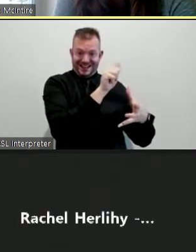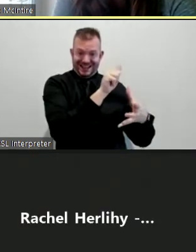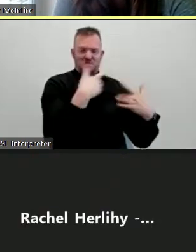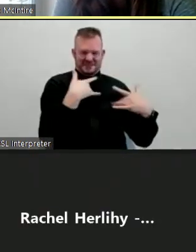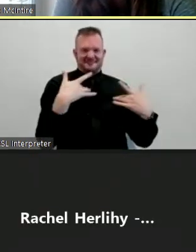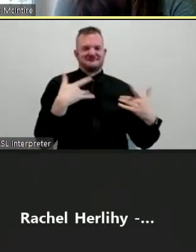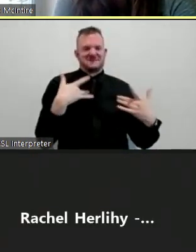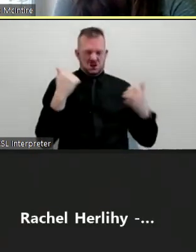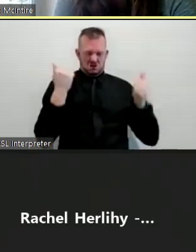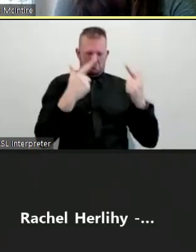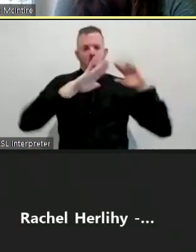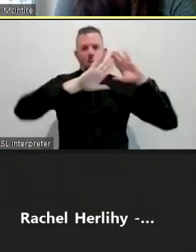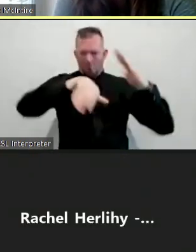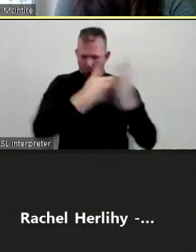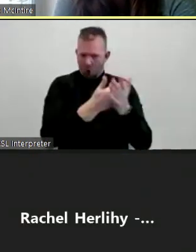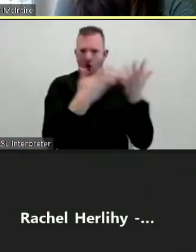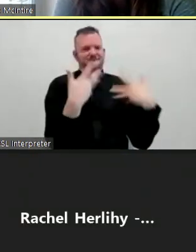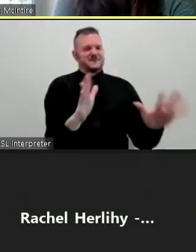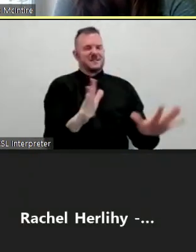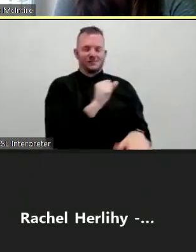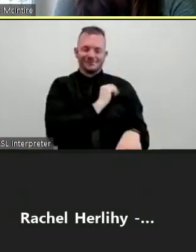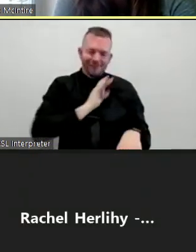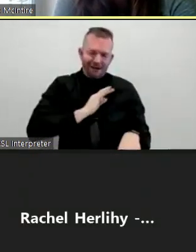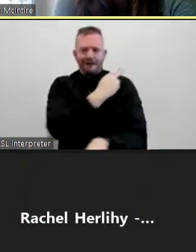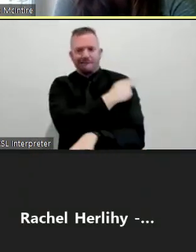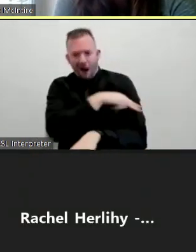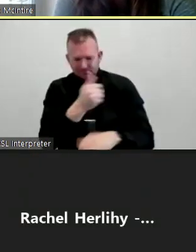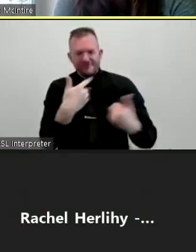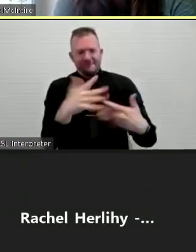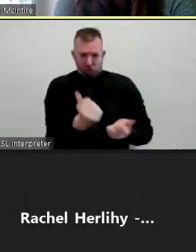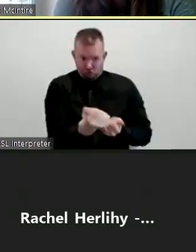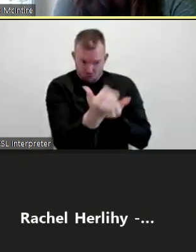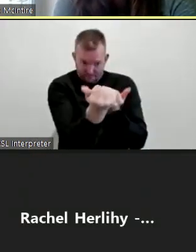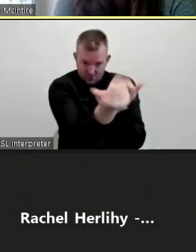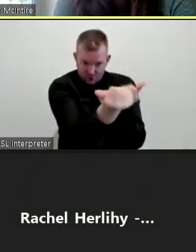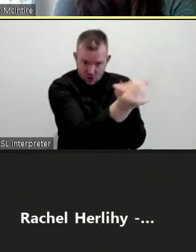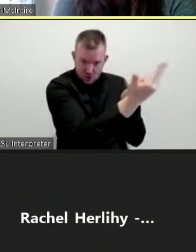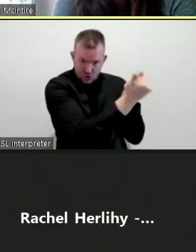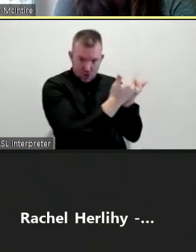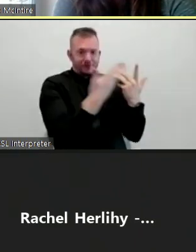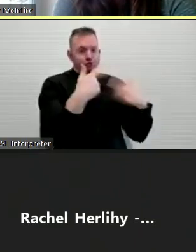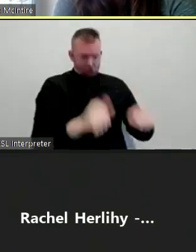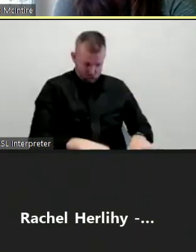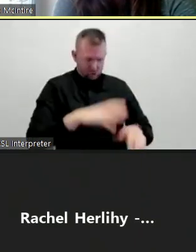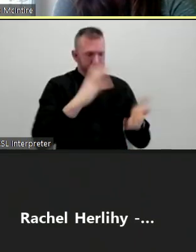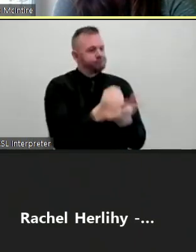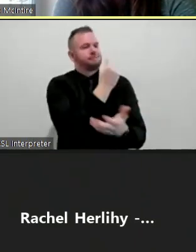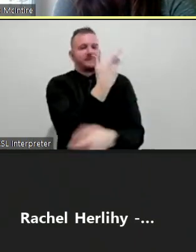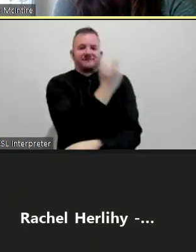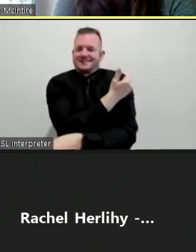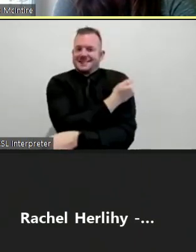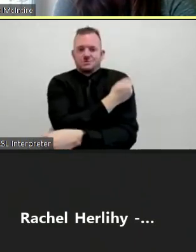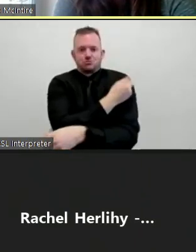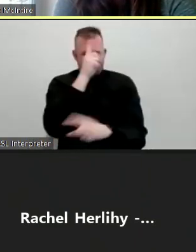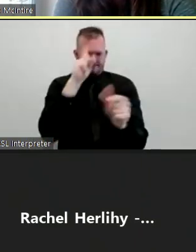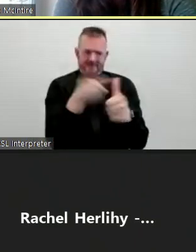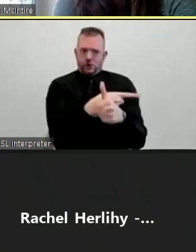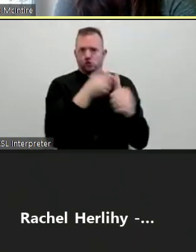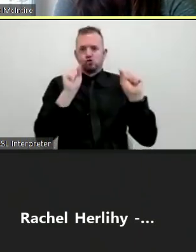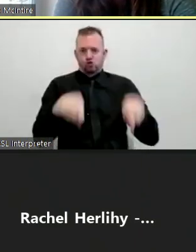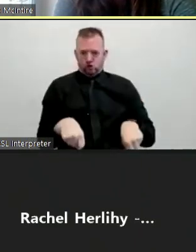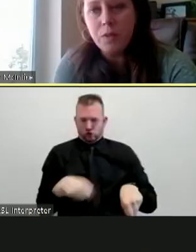offered a vaccine dose was able to get vaccinated with their first and second dose, and close to